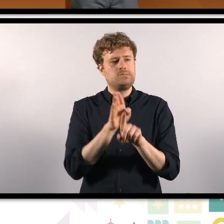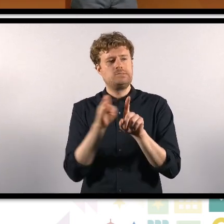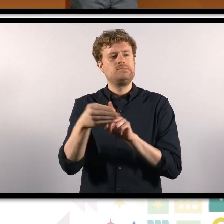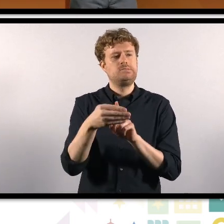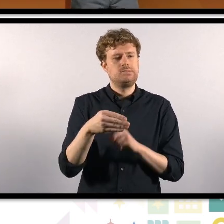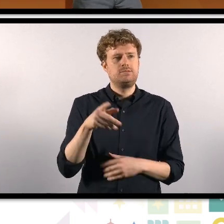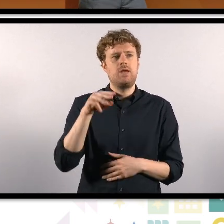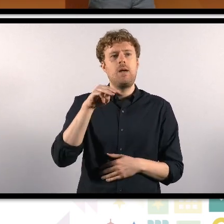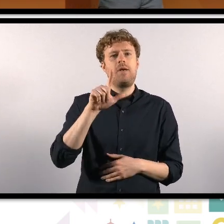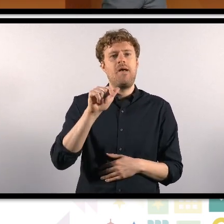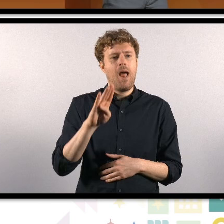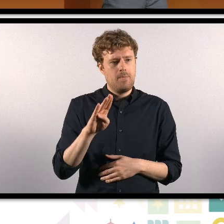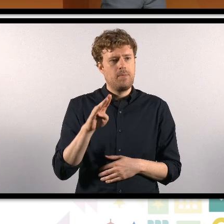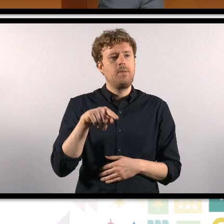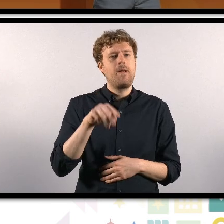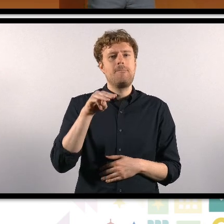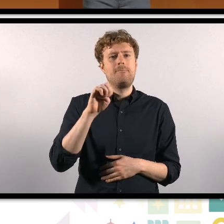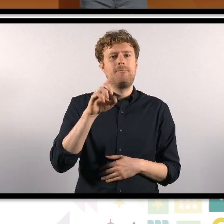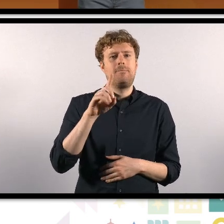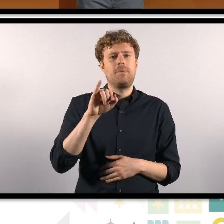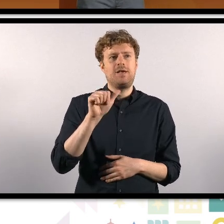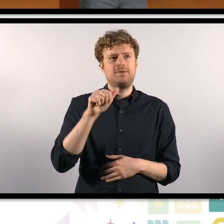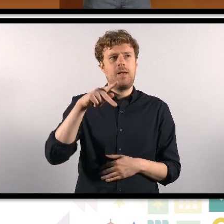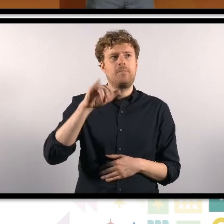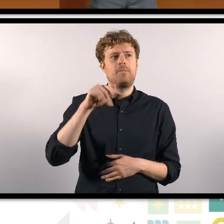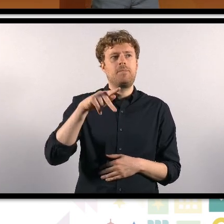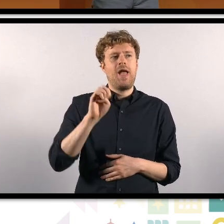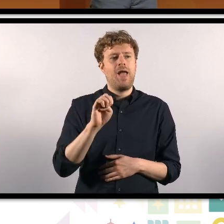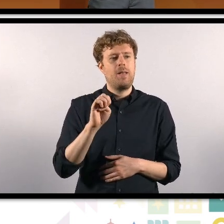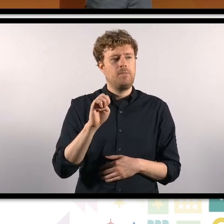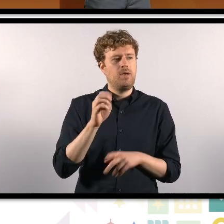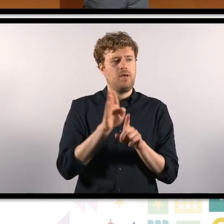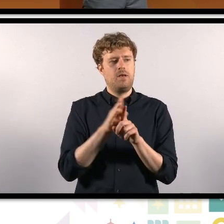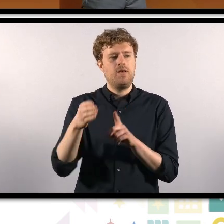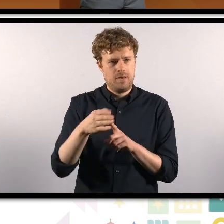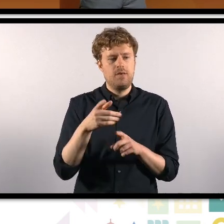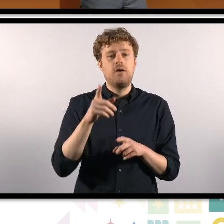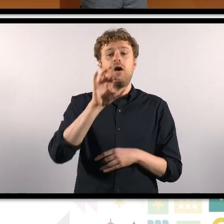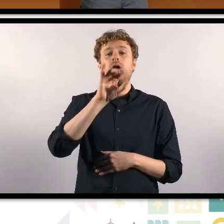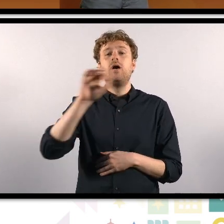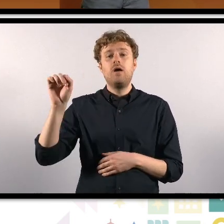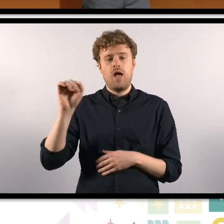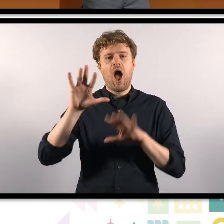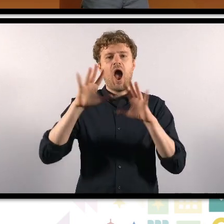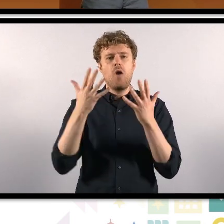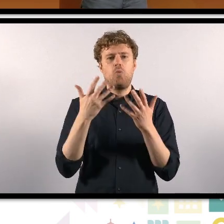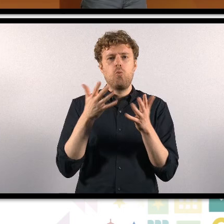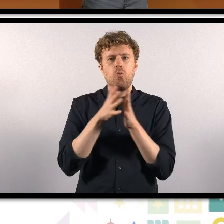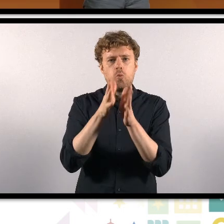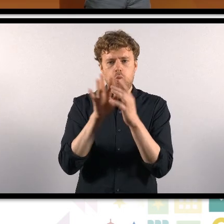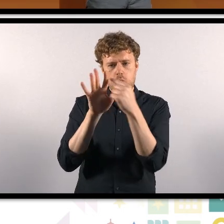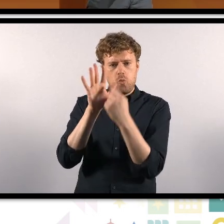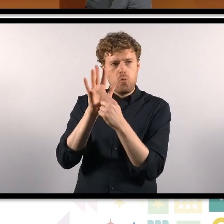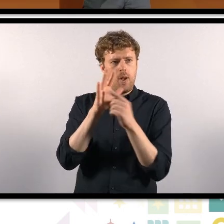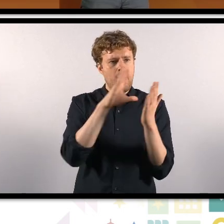identify those landmarks, so we didn't have to worry about the background, the colors like I was talking about before, identifying